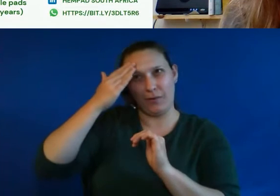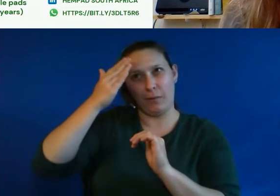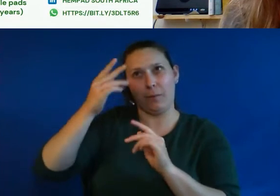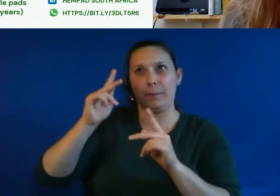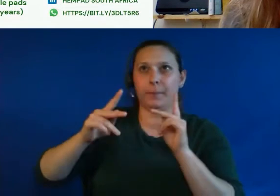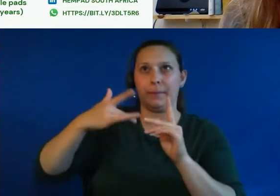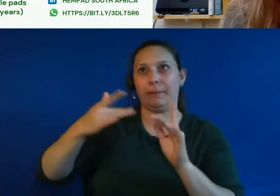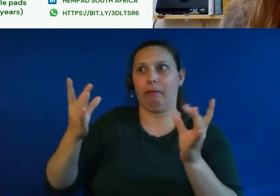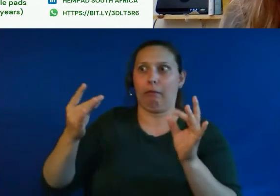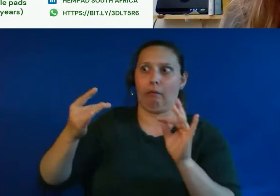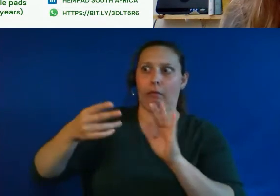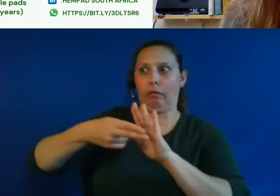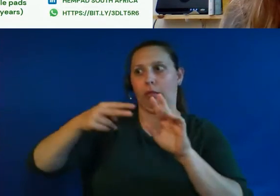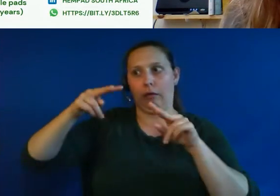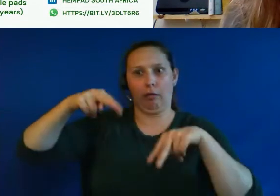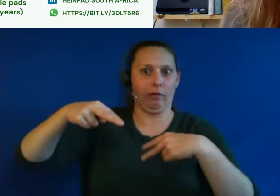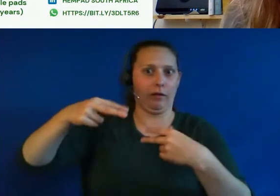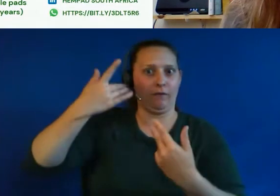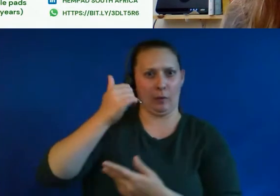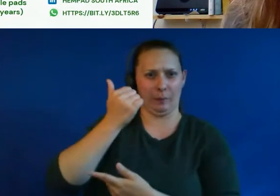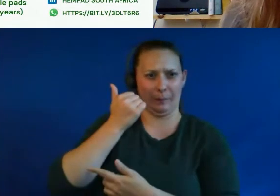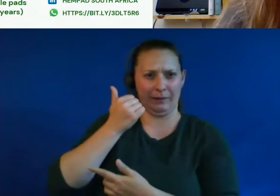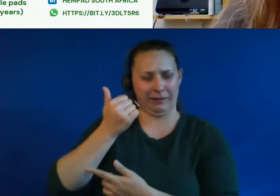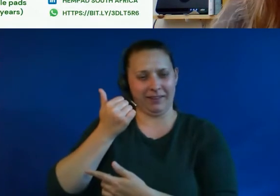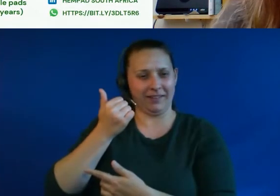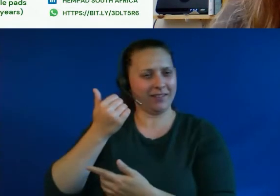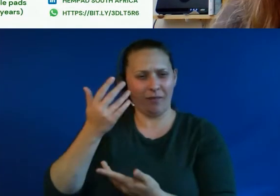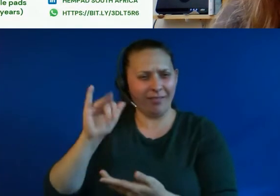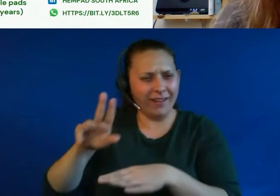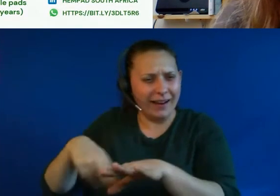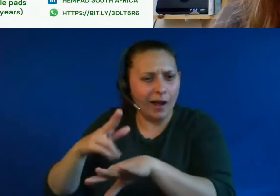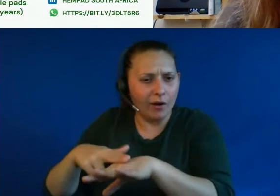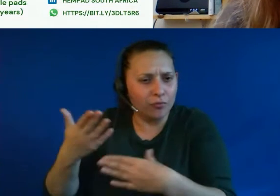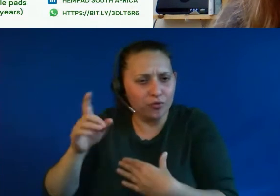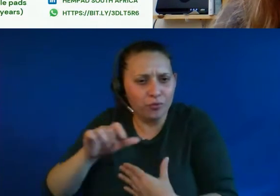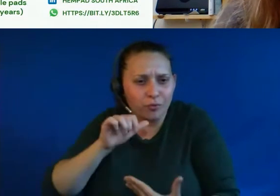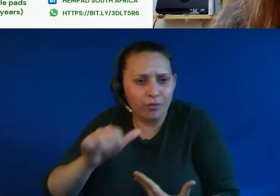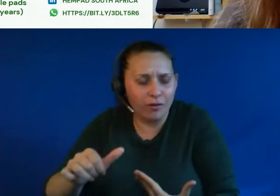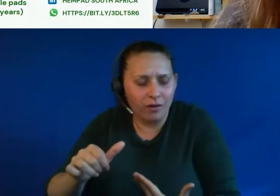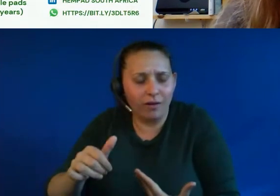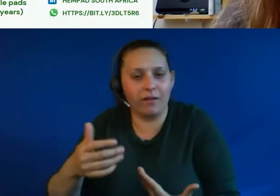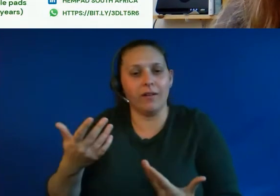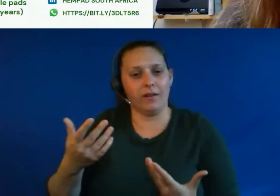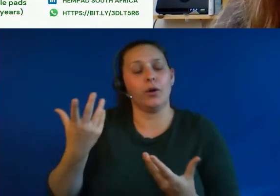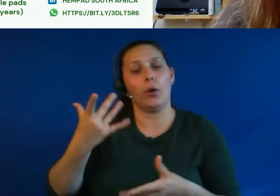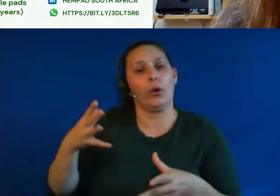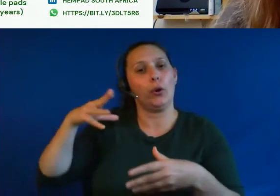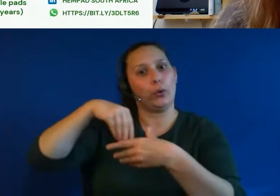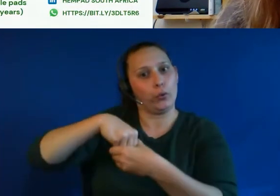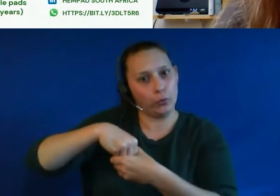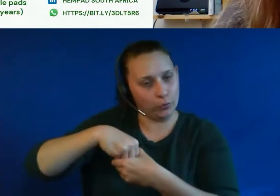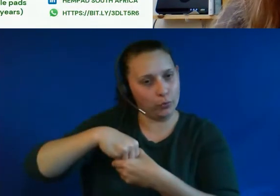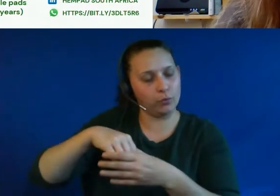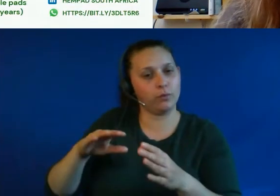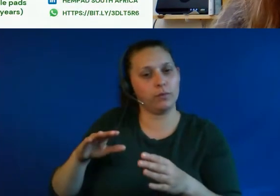whole process of menstruation because it is natural. All I would like to say in closure is kindly